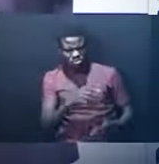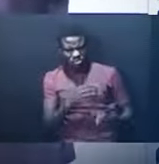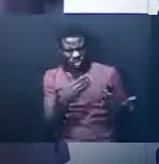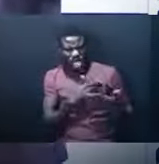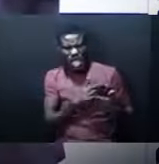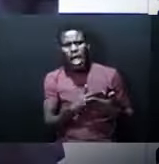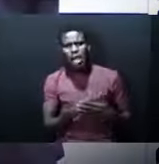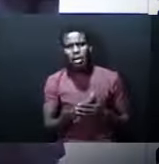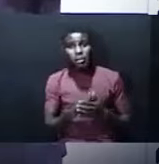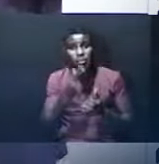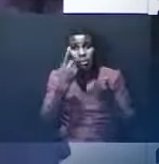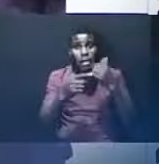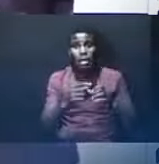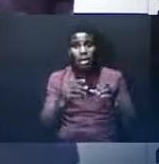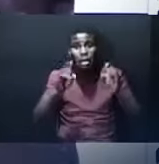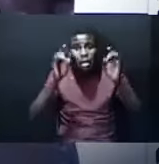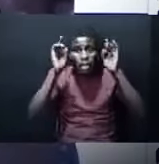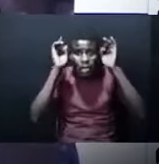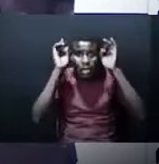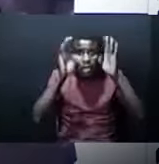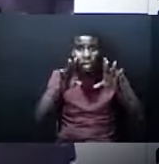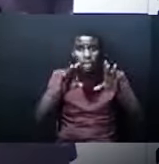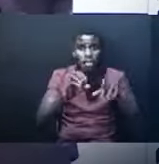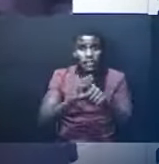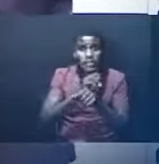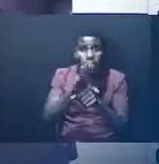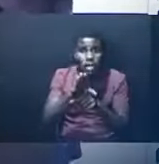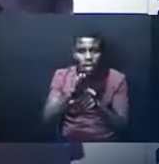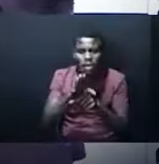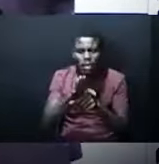because of the harm these germs can